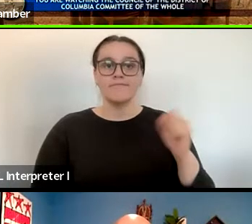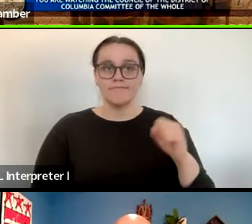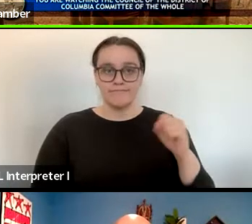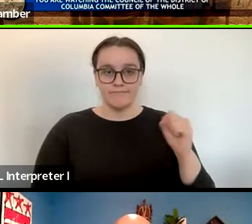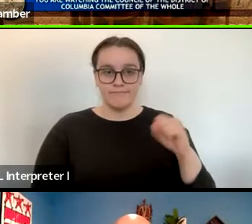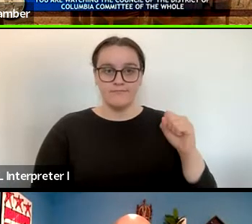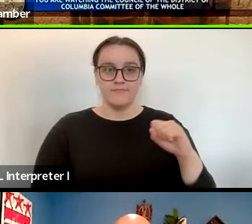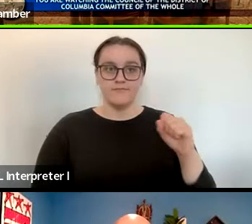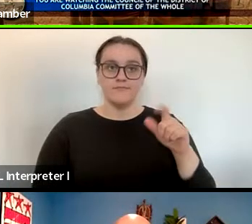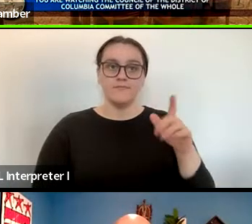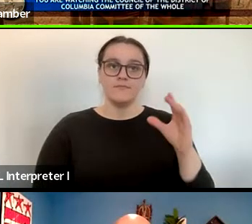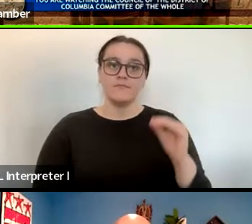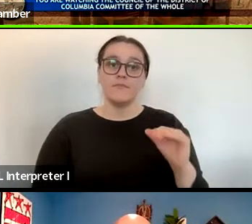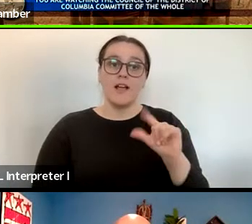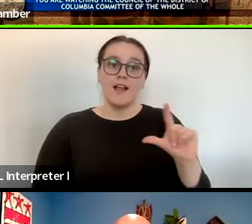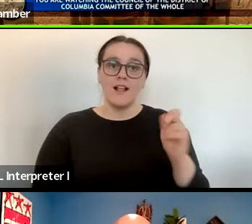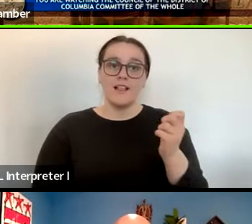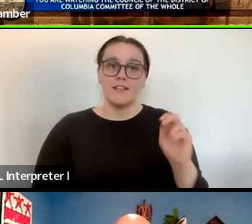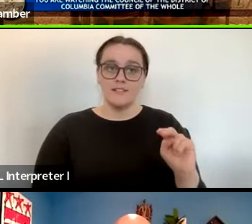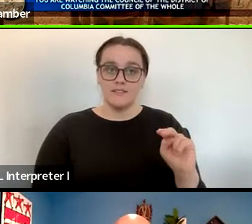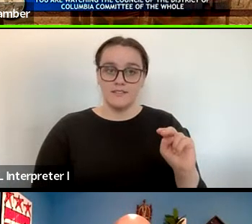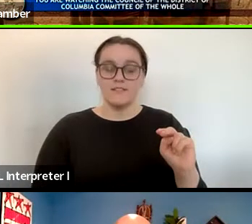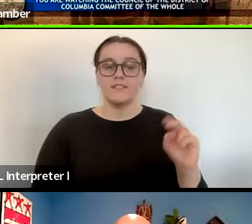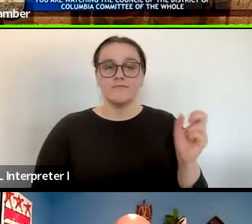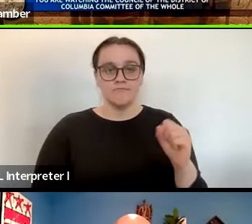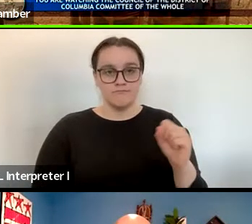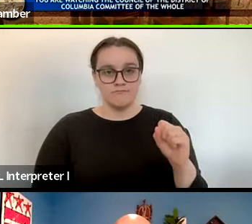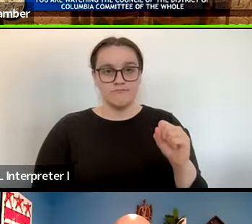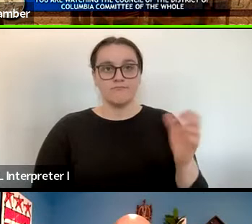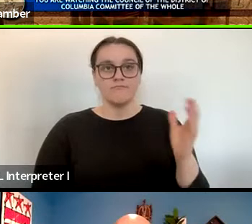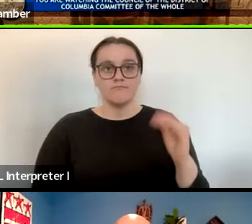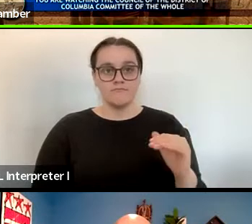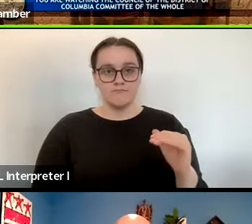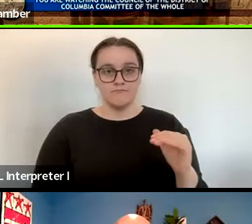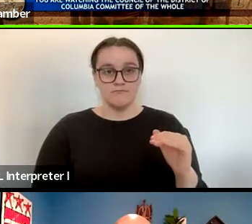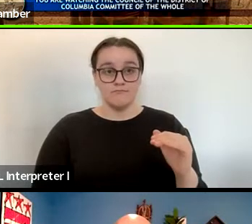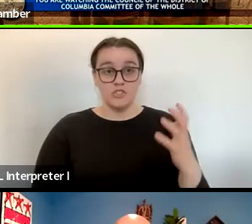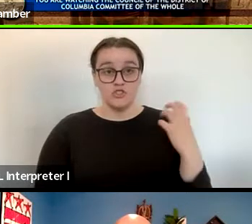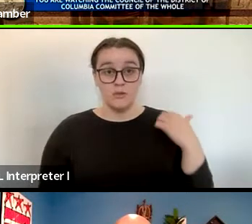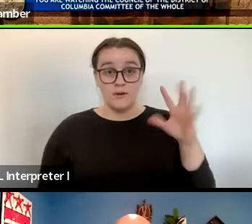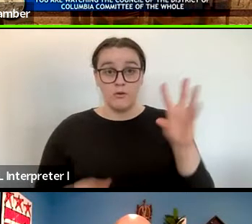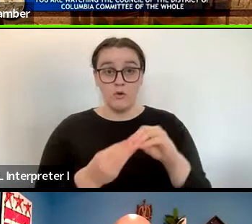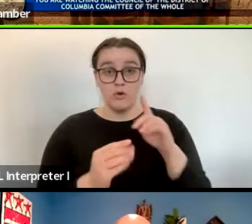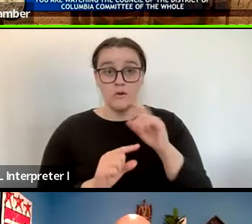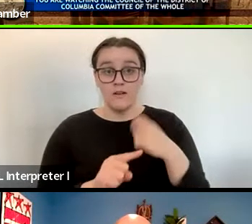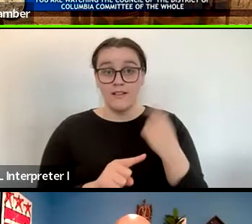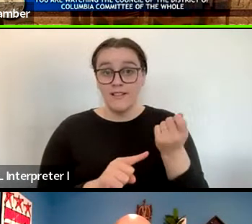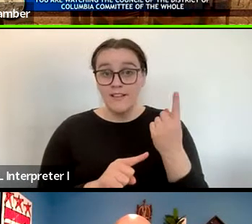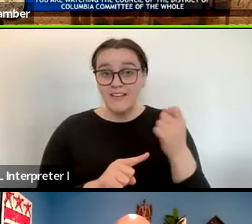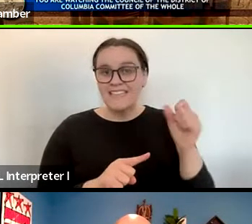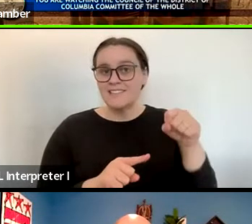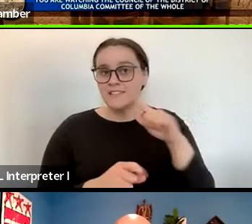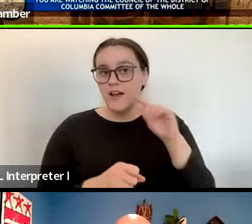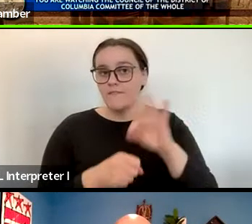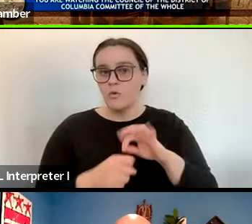White votes yes. Councilmember Allen. Yes. Councilmember Allen votes yes. Mr. Chairman, there are 11 yeses and one